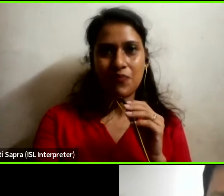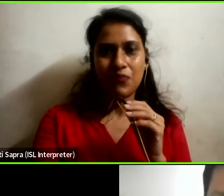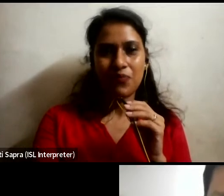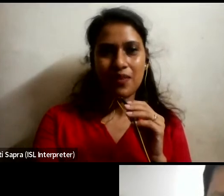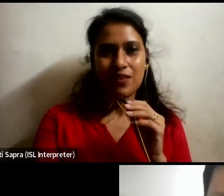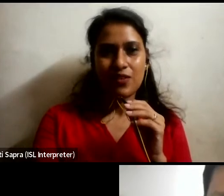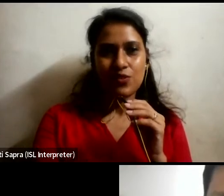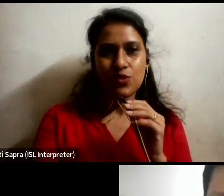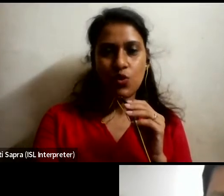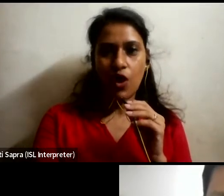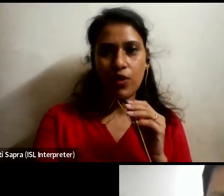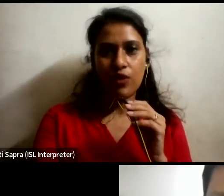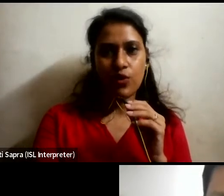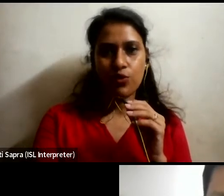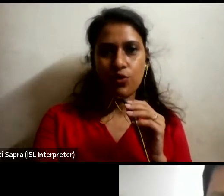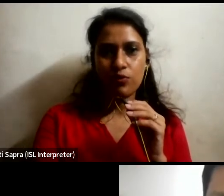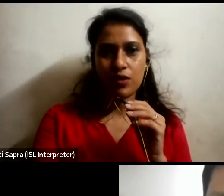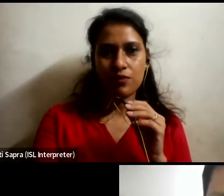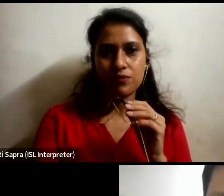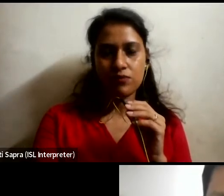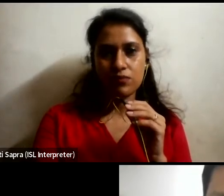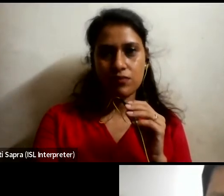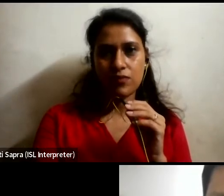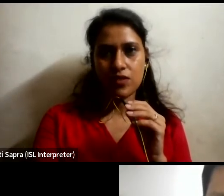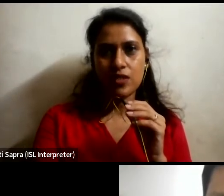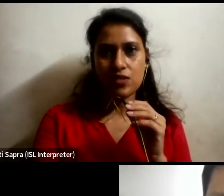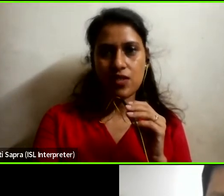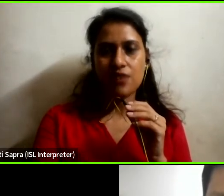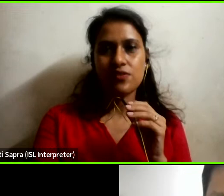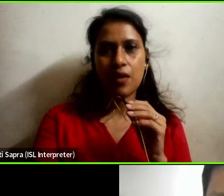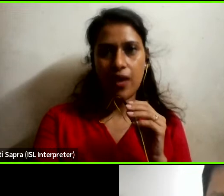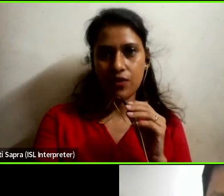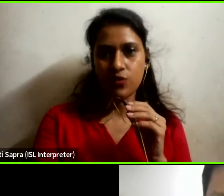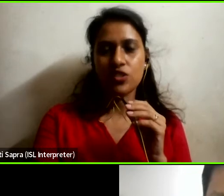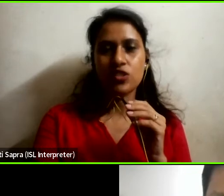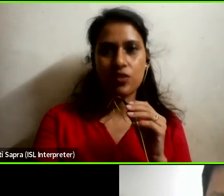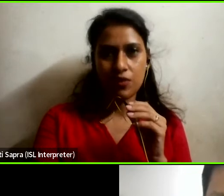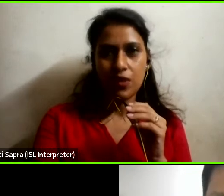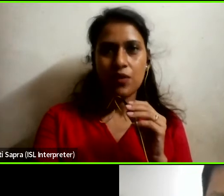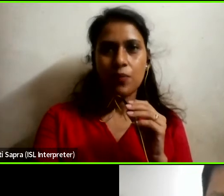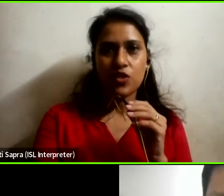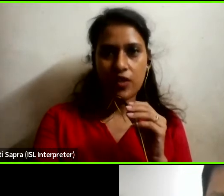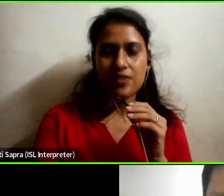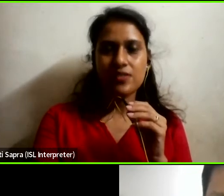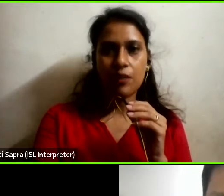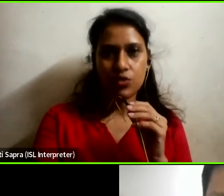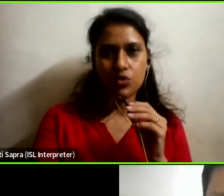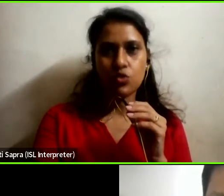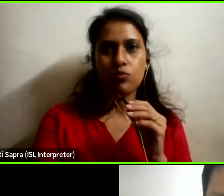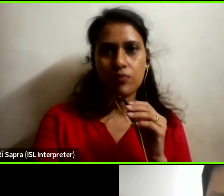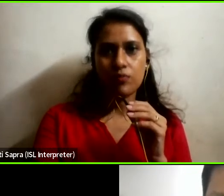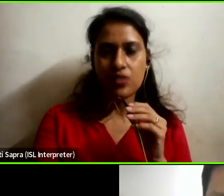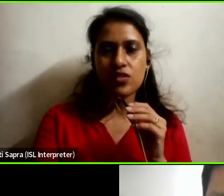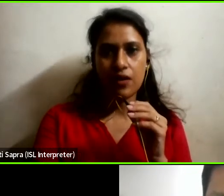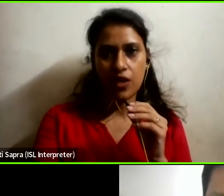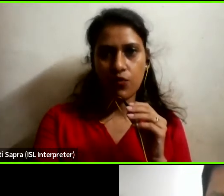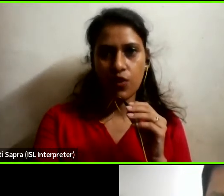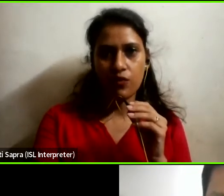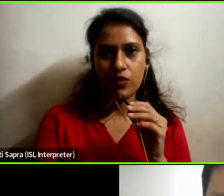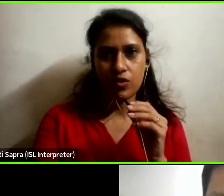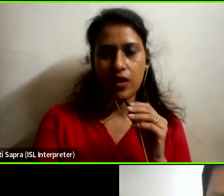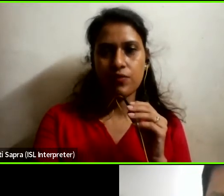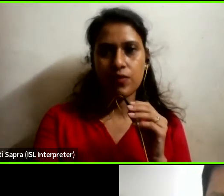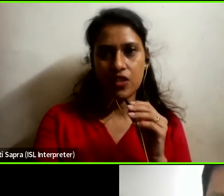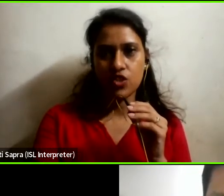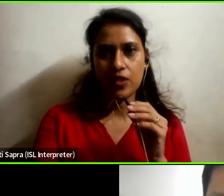it. So how can we, sensitize them, and we just pressurize them just to restart that